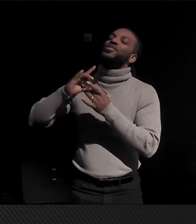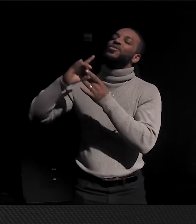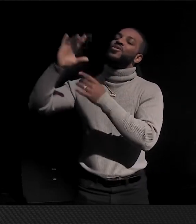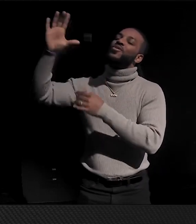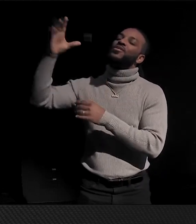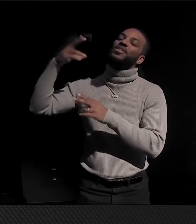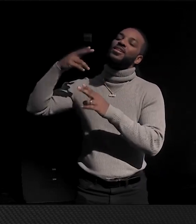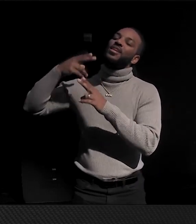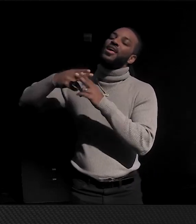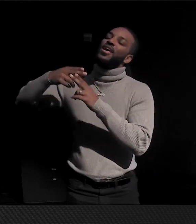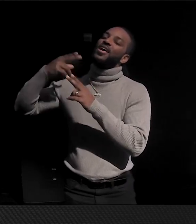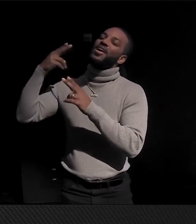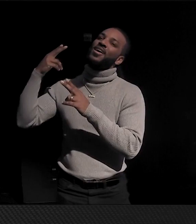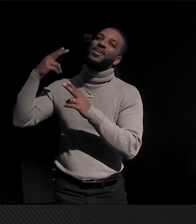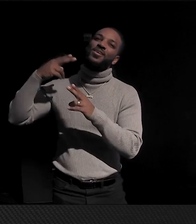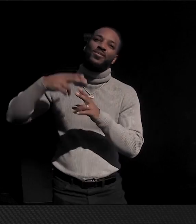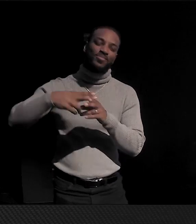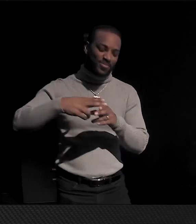power in